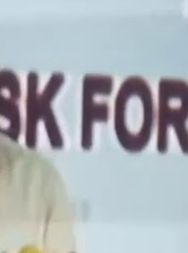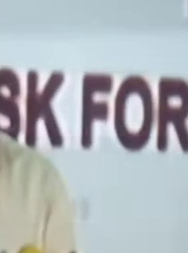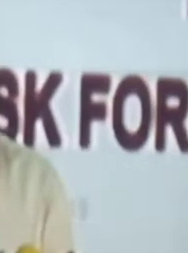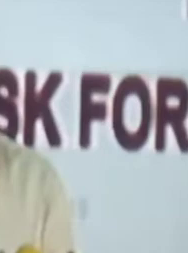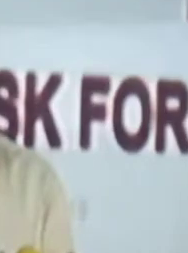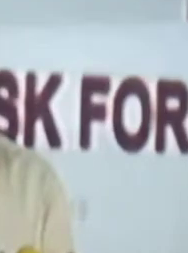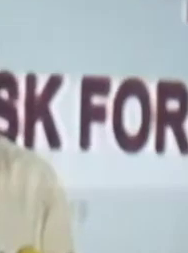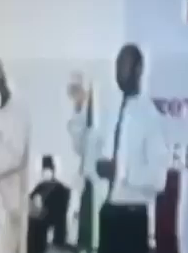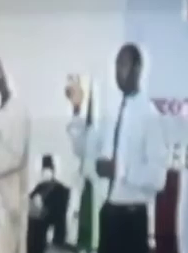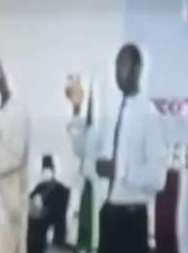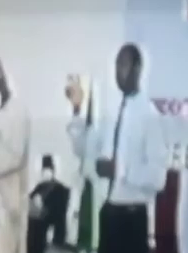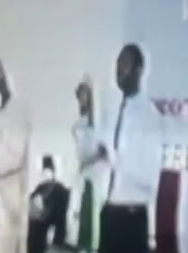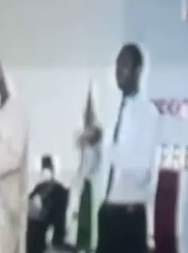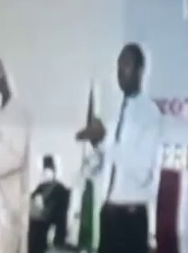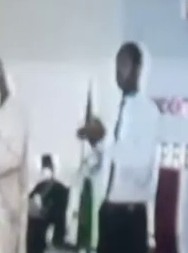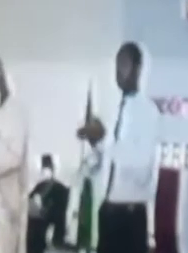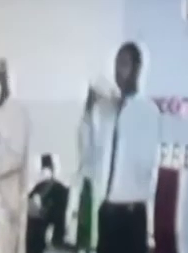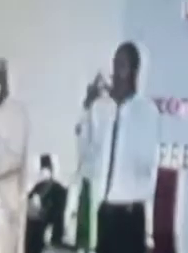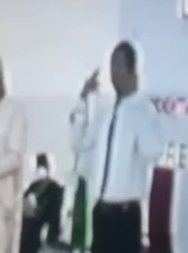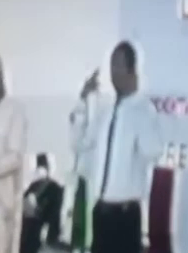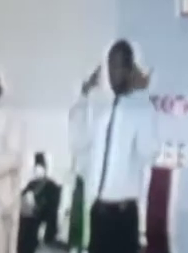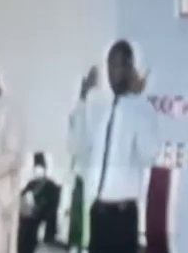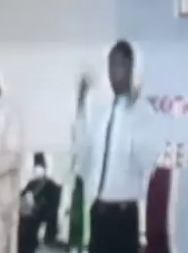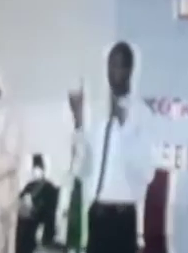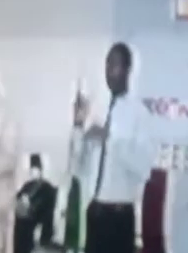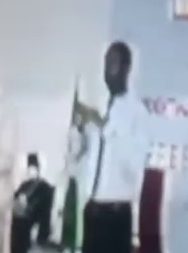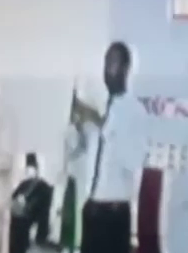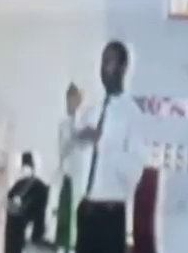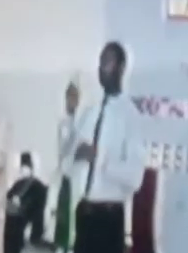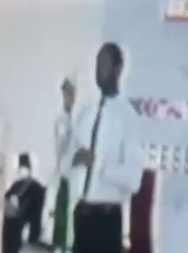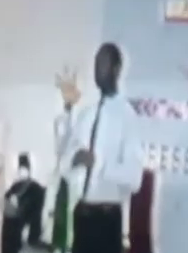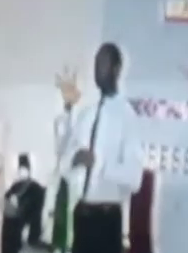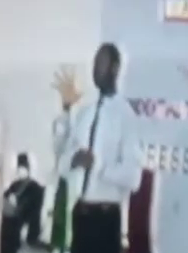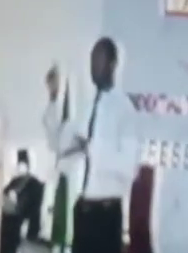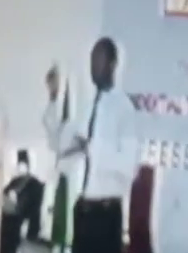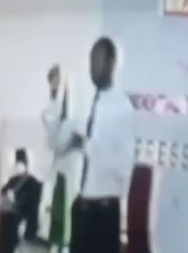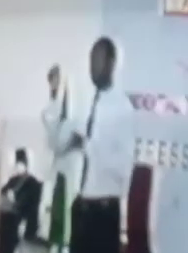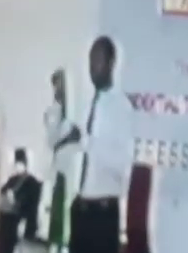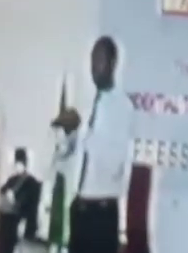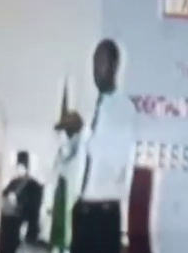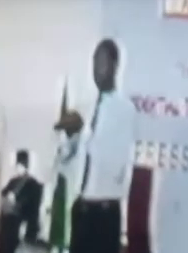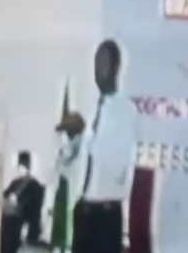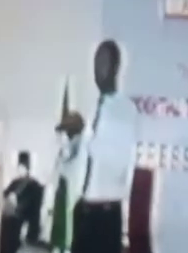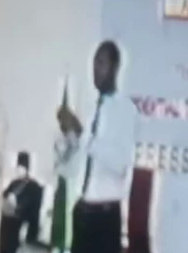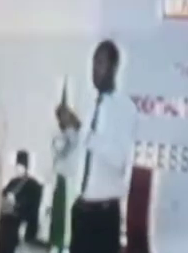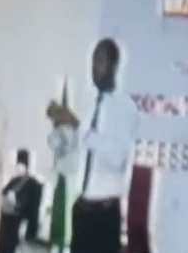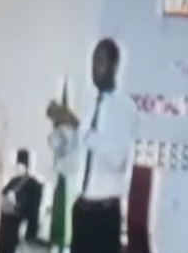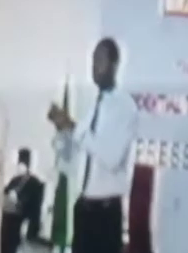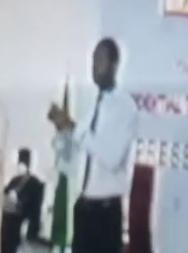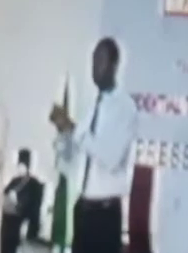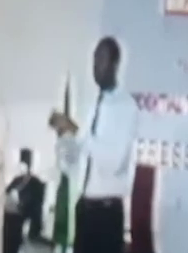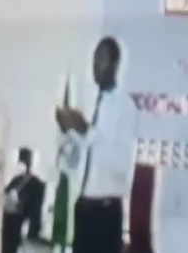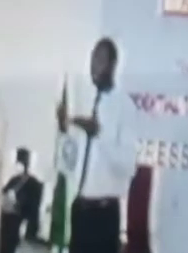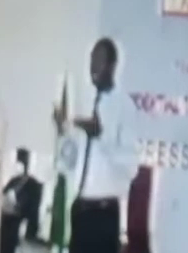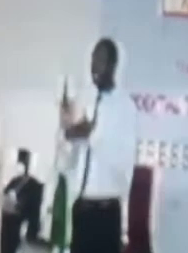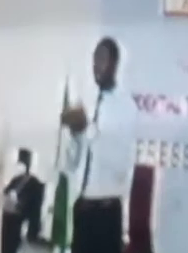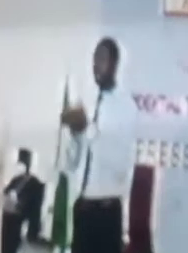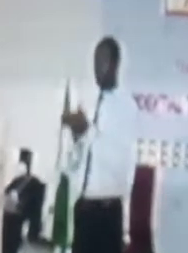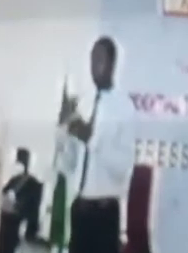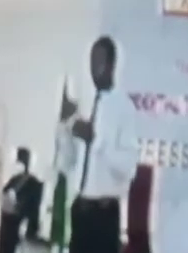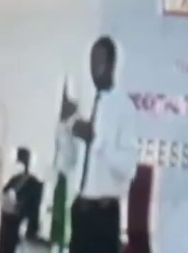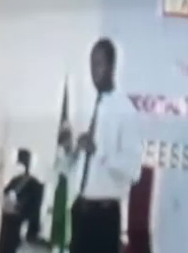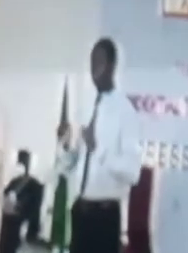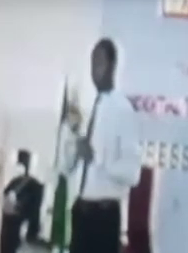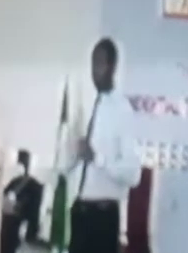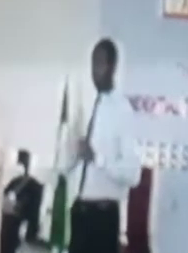1,300,000 medical masks, over 150,000 pieces of assorted personal protective